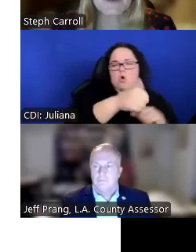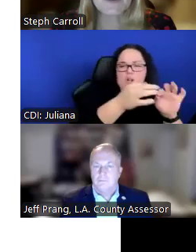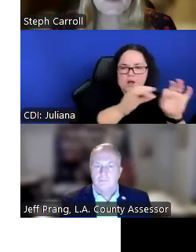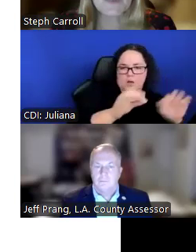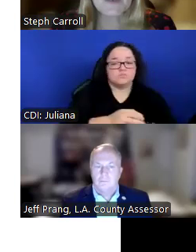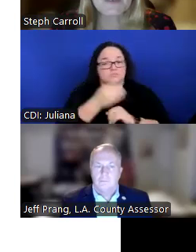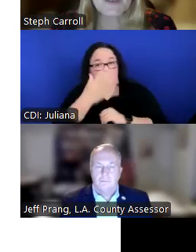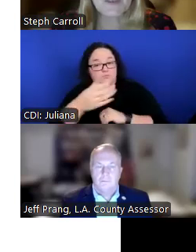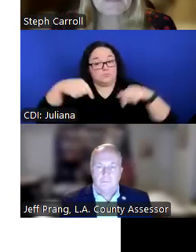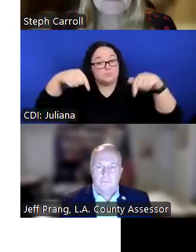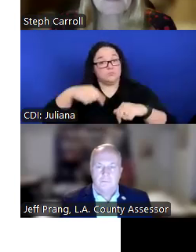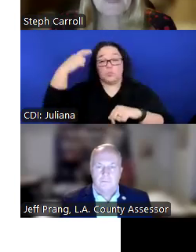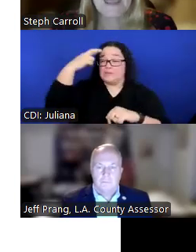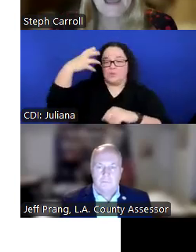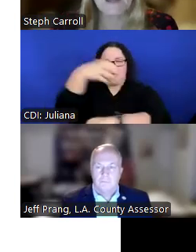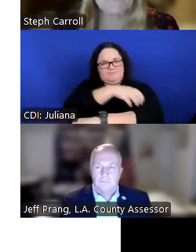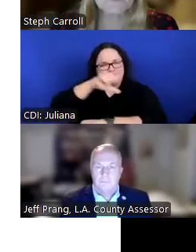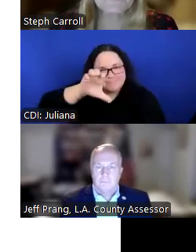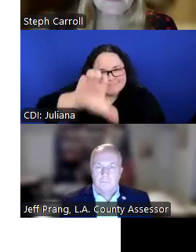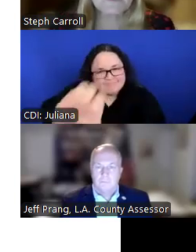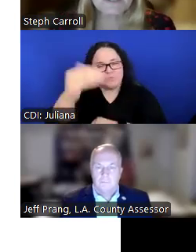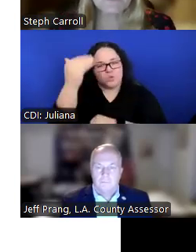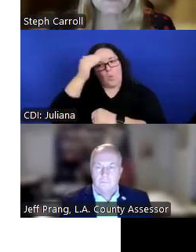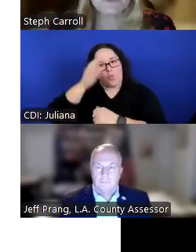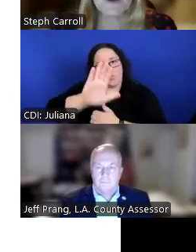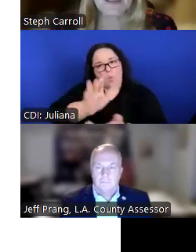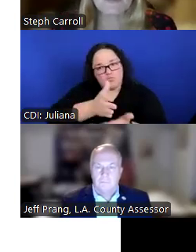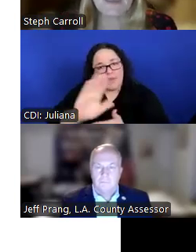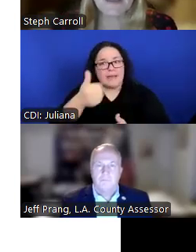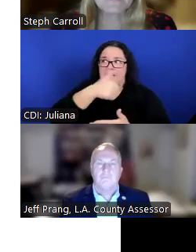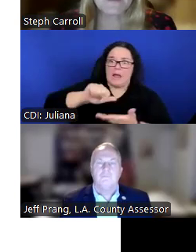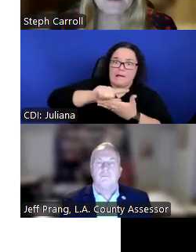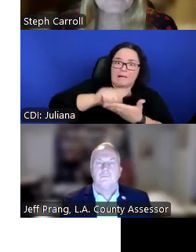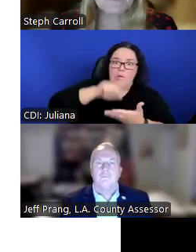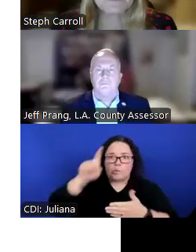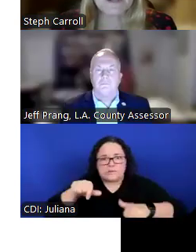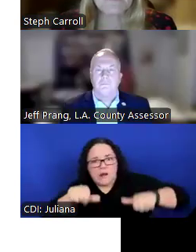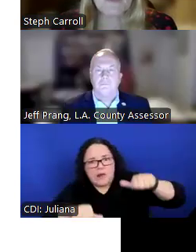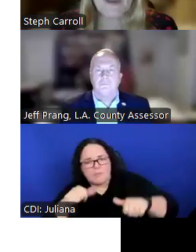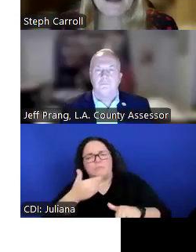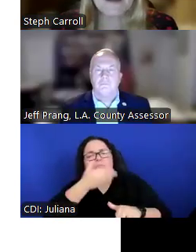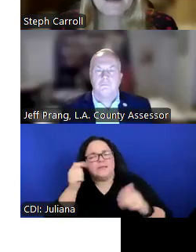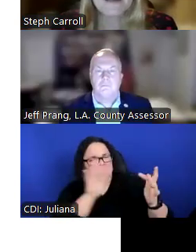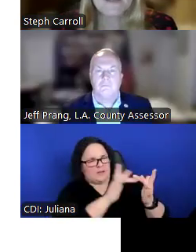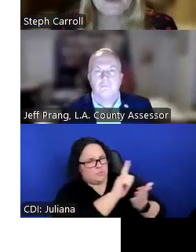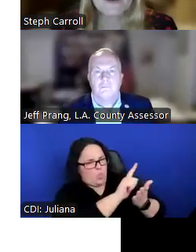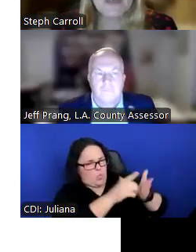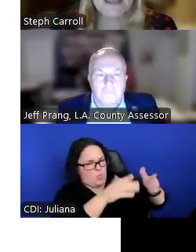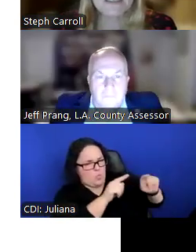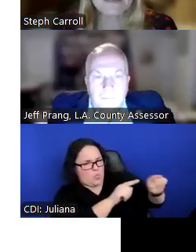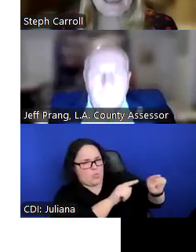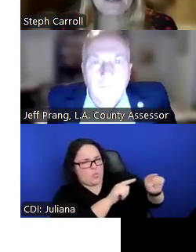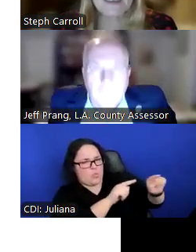still consult with an attorney. I am honoured to introduce to you our guest speaker tonight, Mr. Jeff Prang, the